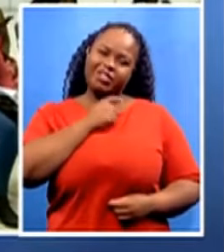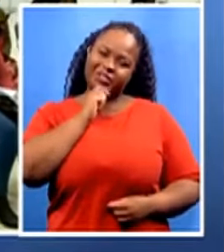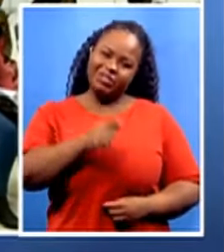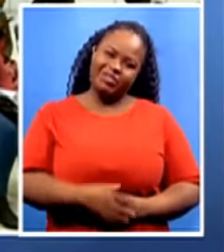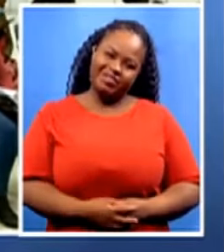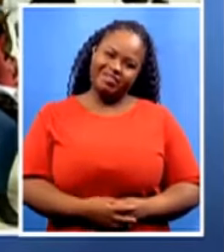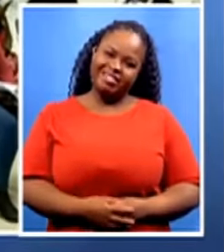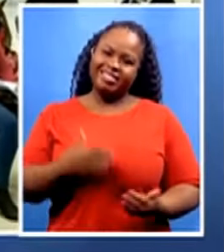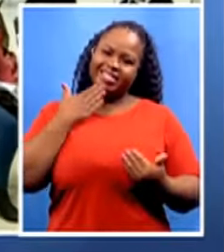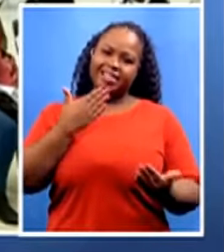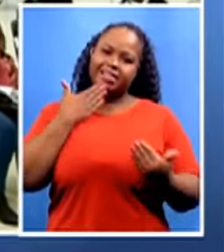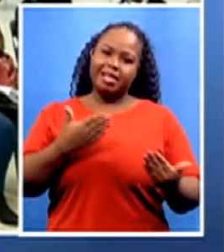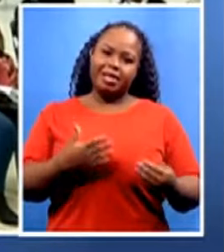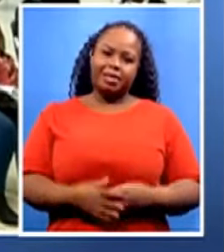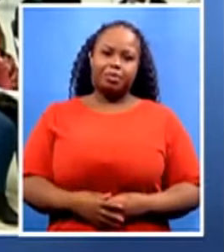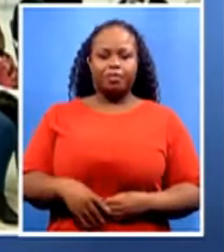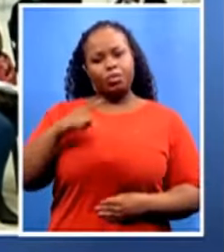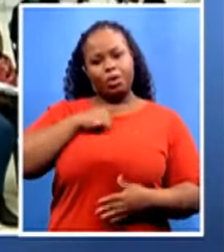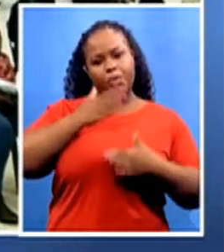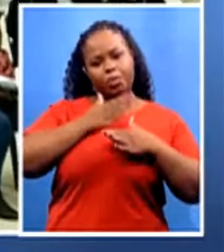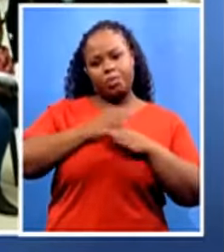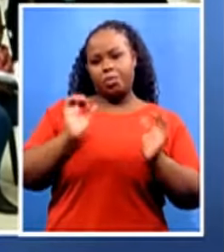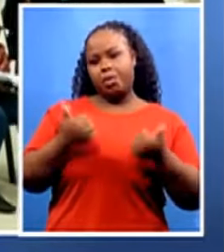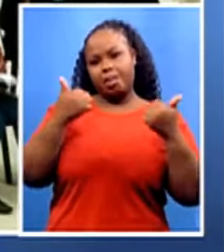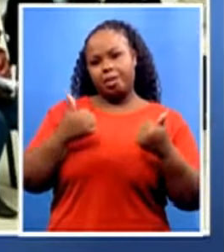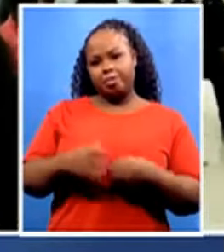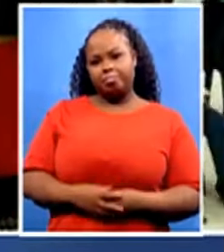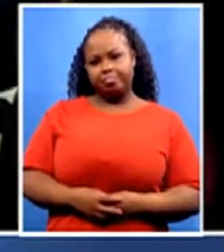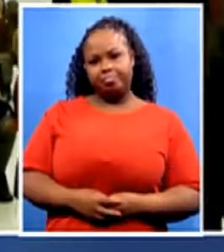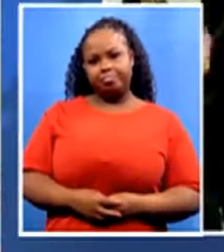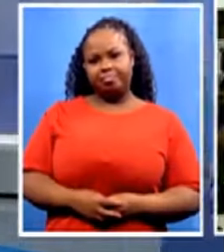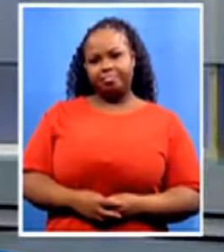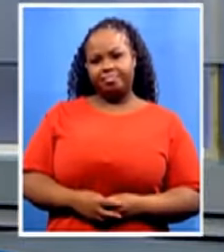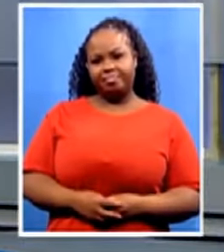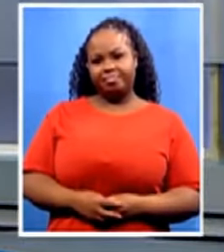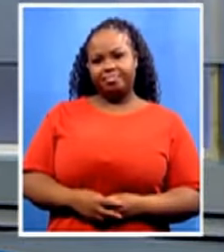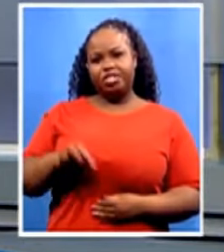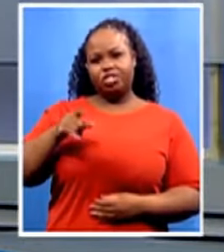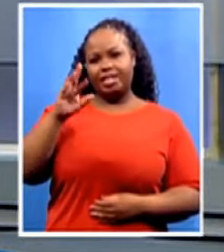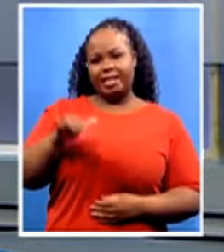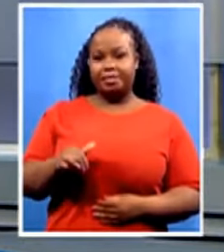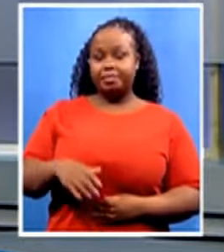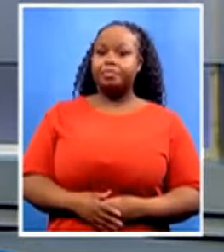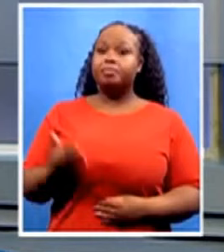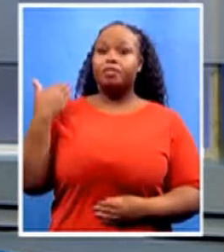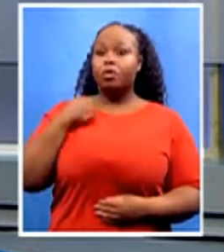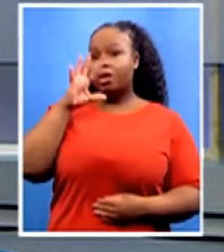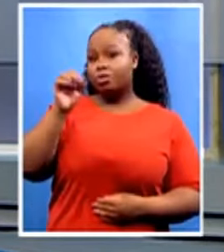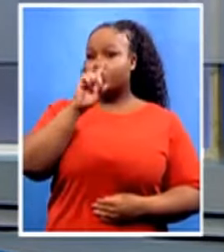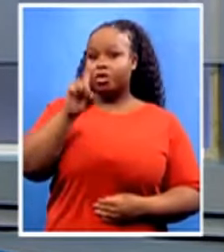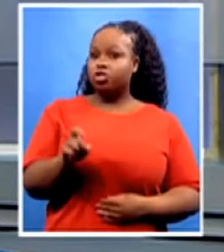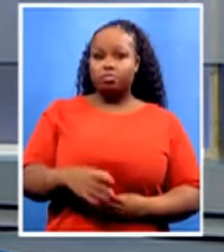much work in bringing this story to us. Jayed-Leigh Paulse there. We asked you a question today. How eager are you to